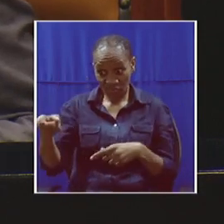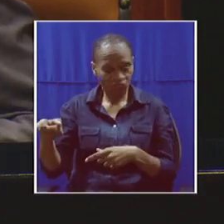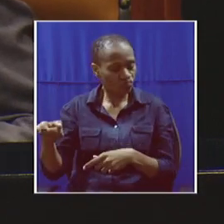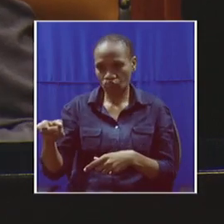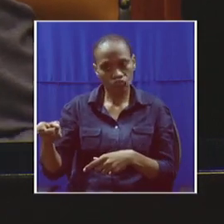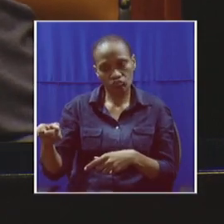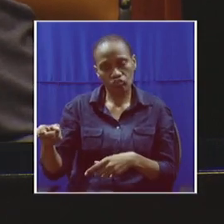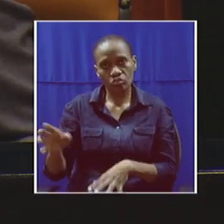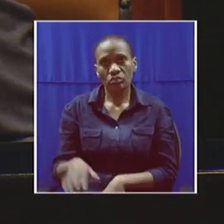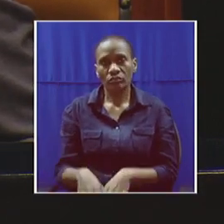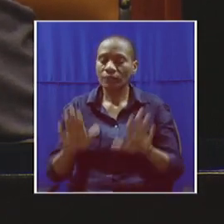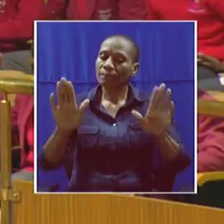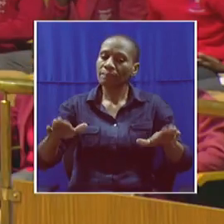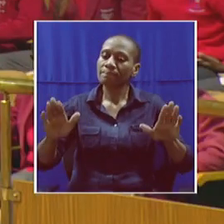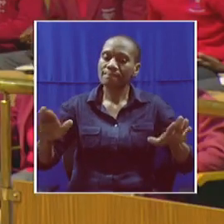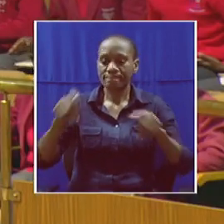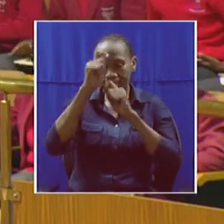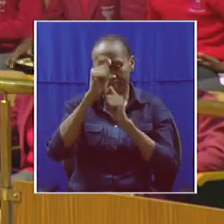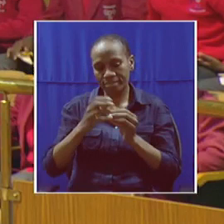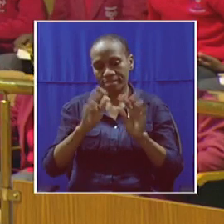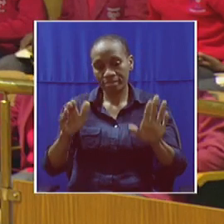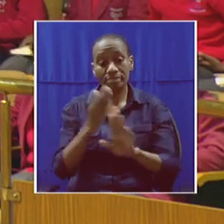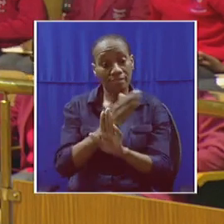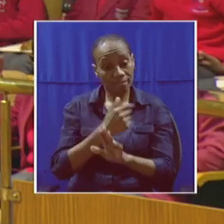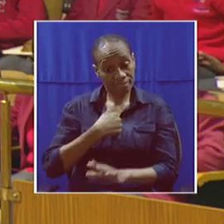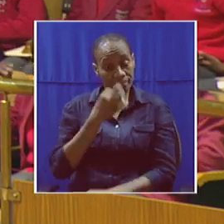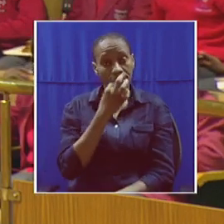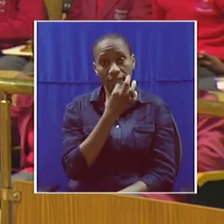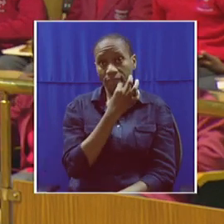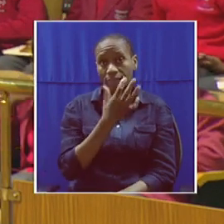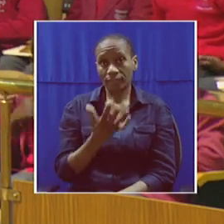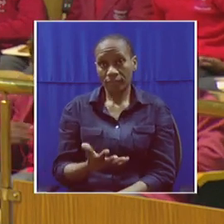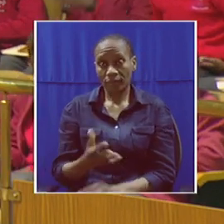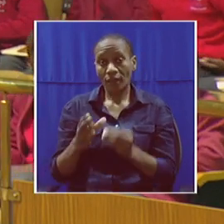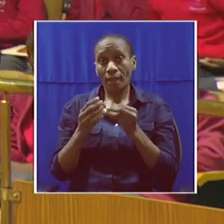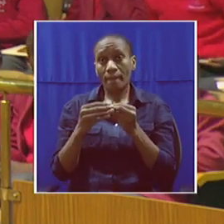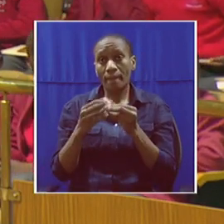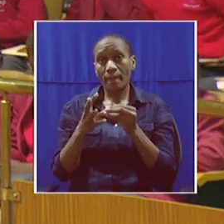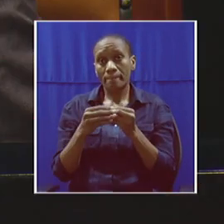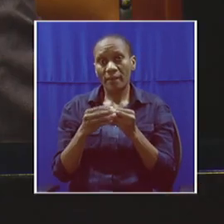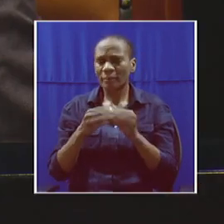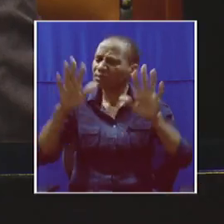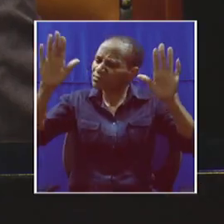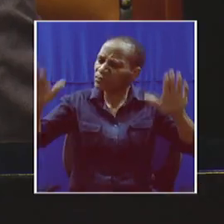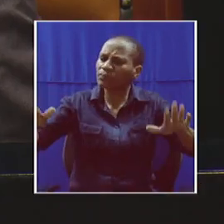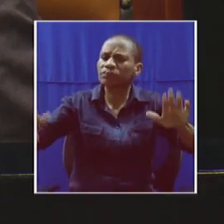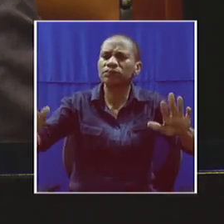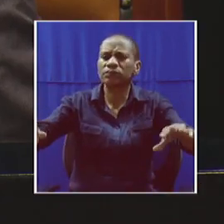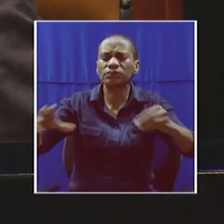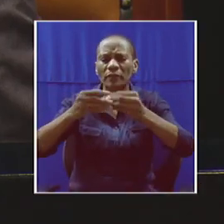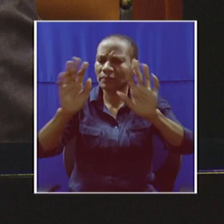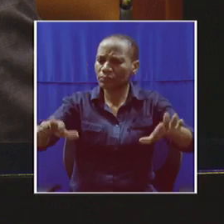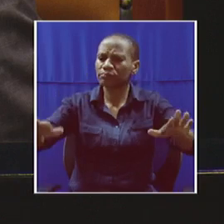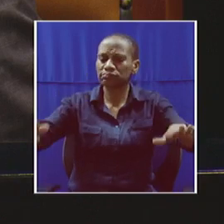occasion order honorable members as I have said members May order honorable members